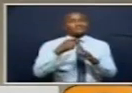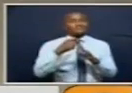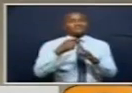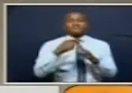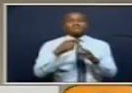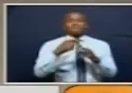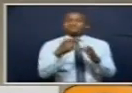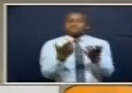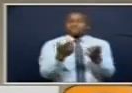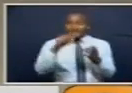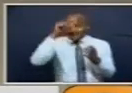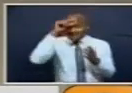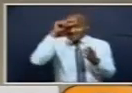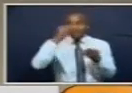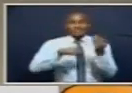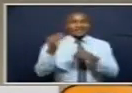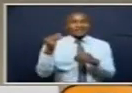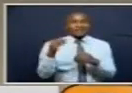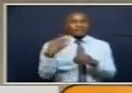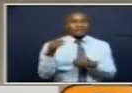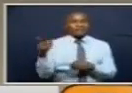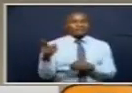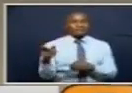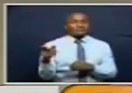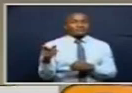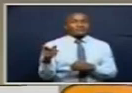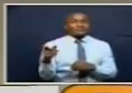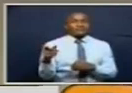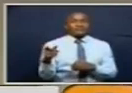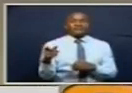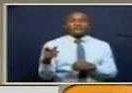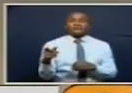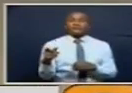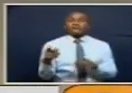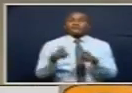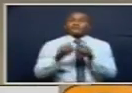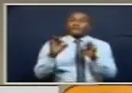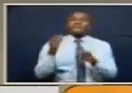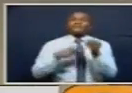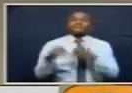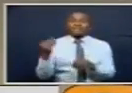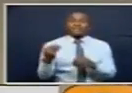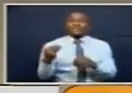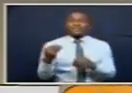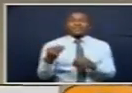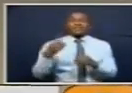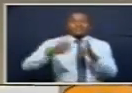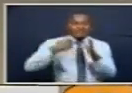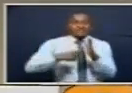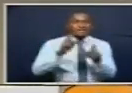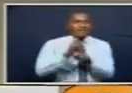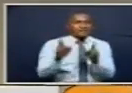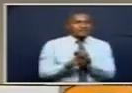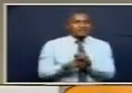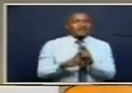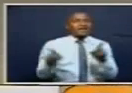about 900 billion shillings. Is it employing people? Even if you were to sell perhaps the machinery as scrap, has